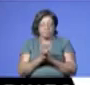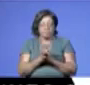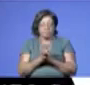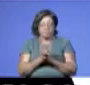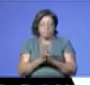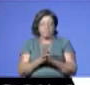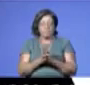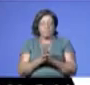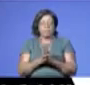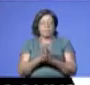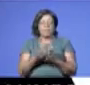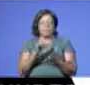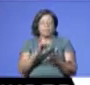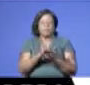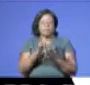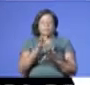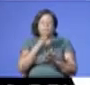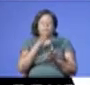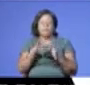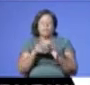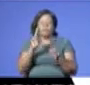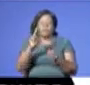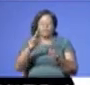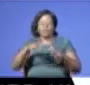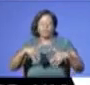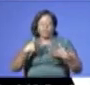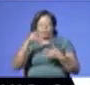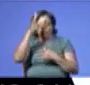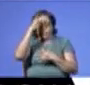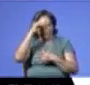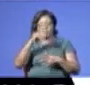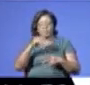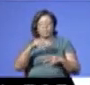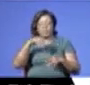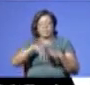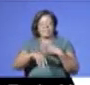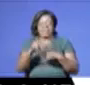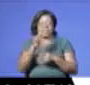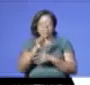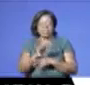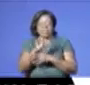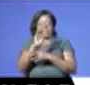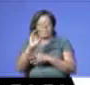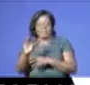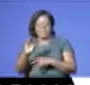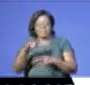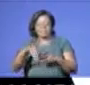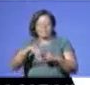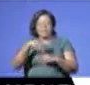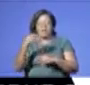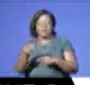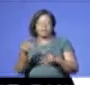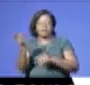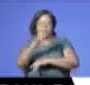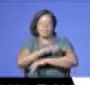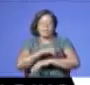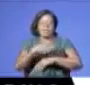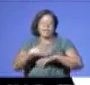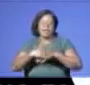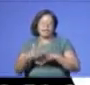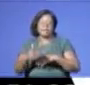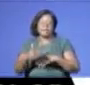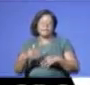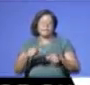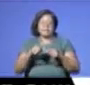That's Lamelle Camp, a mother of two young boys who's set to jet out of the Turks and Caicos Islands today after being stuck there for